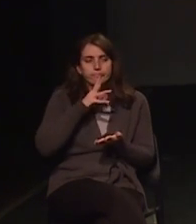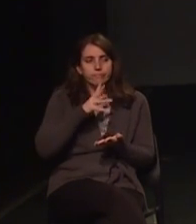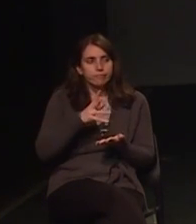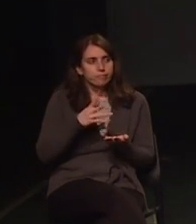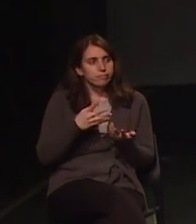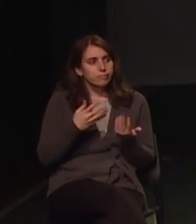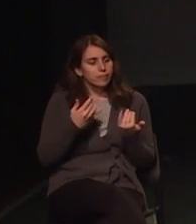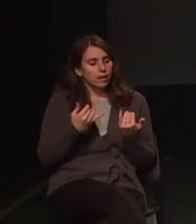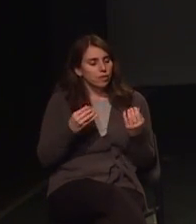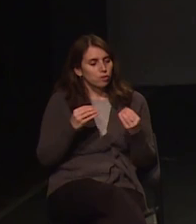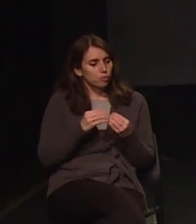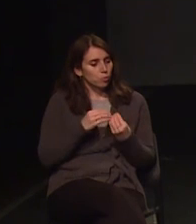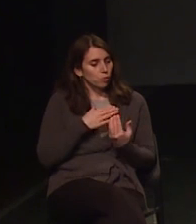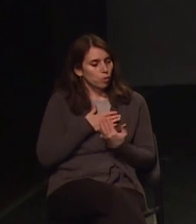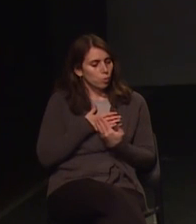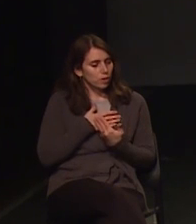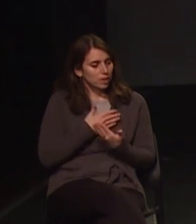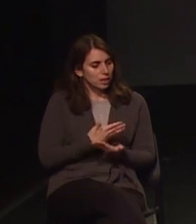define